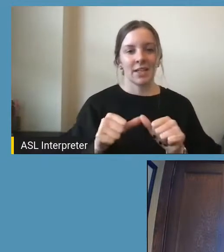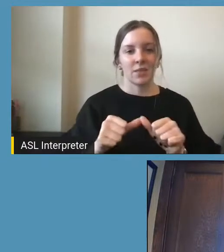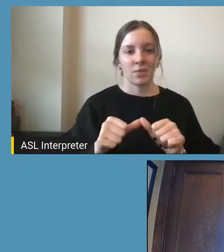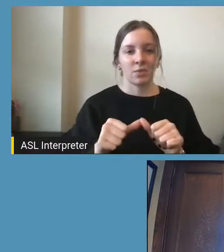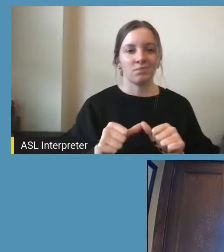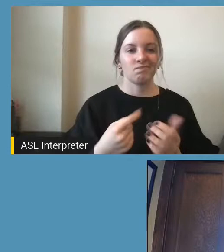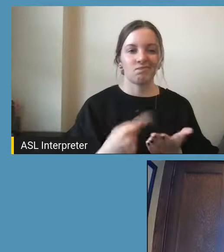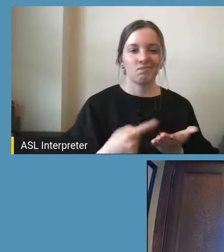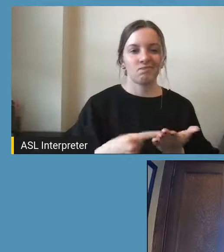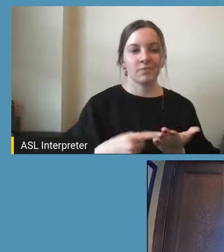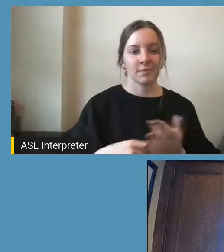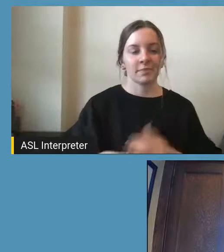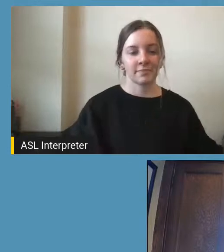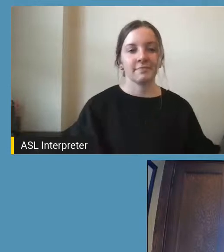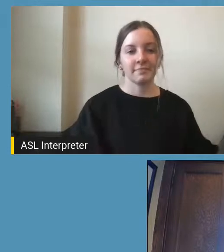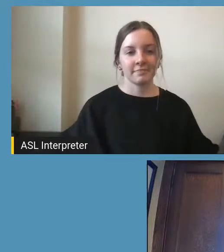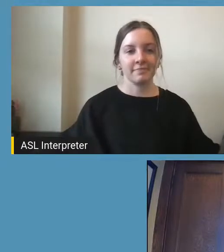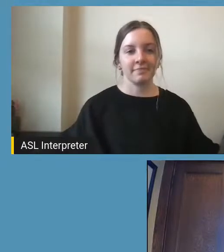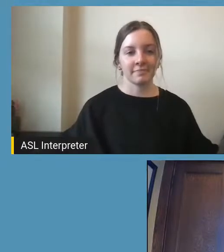right, for sure.